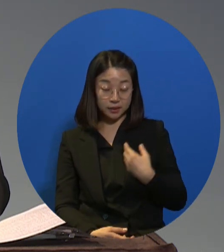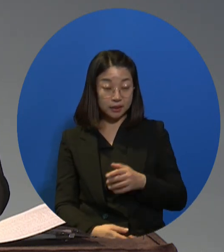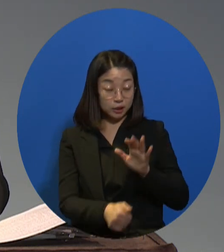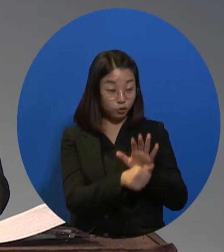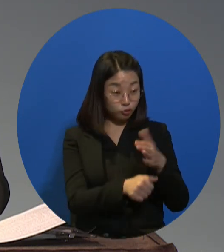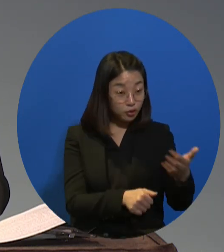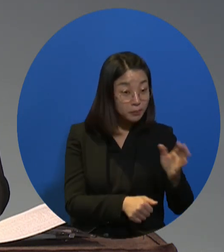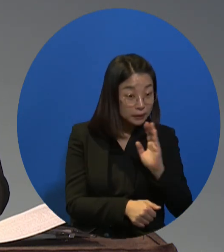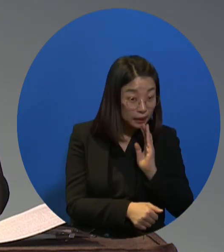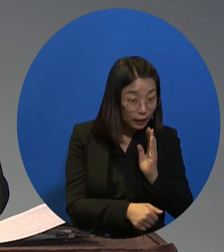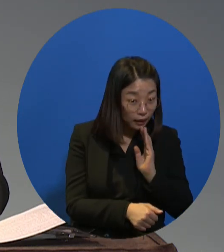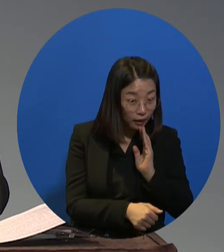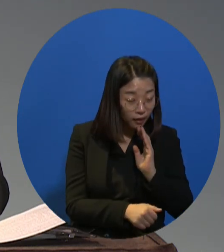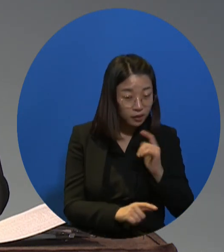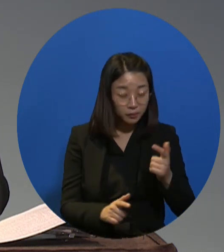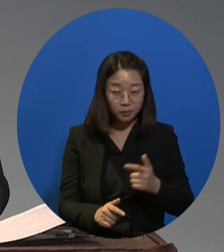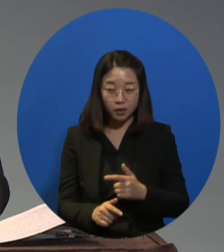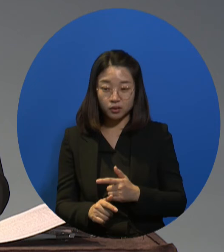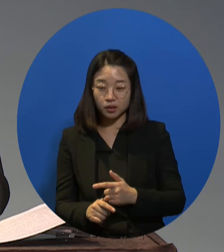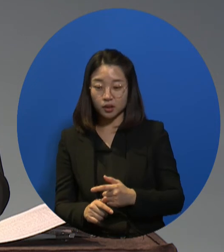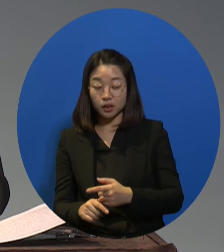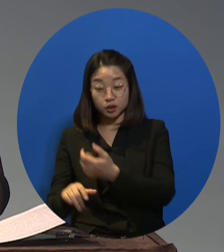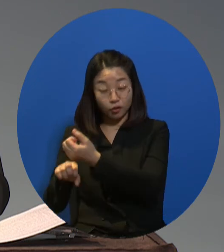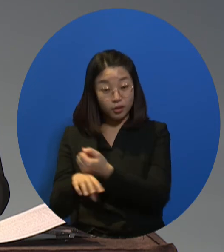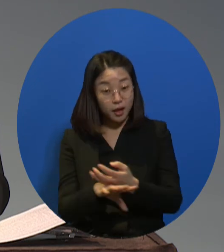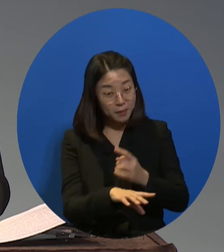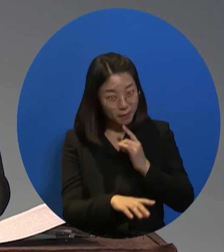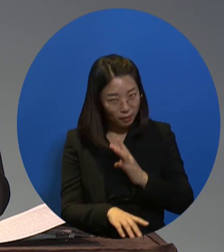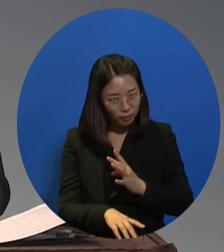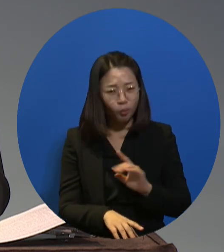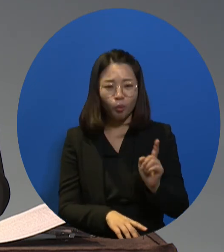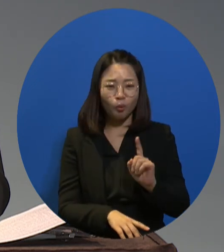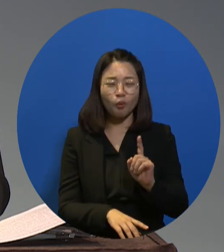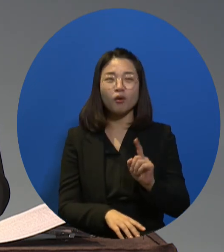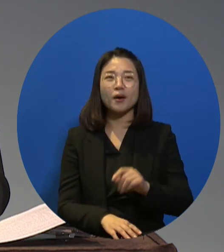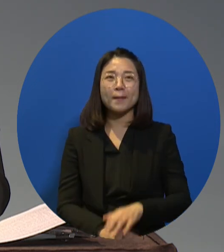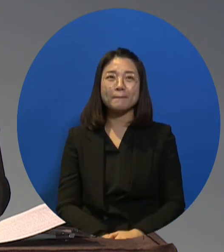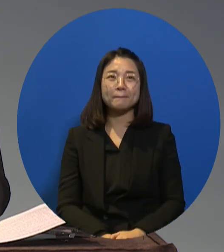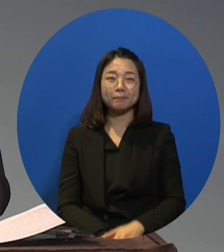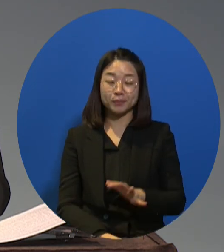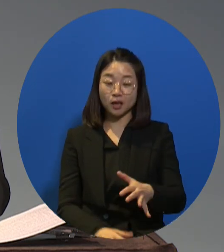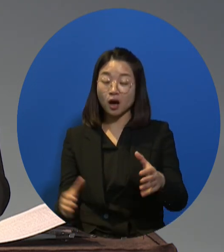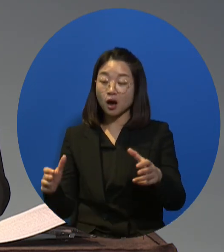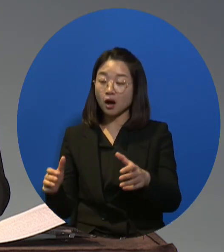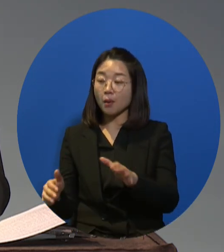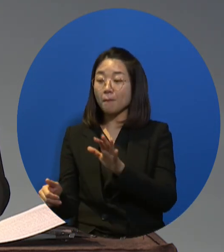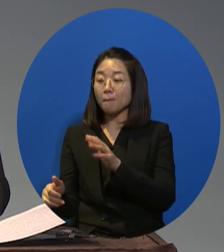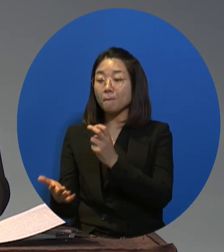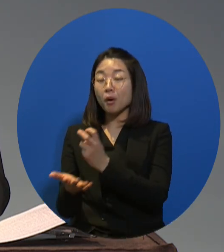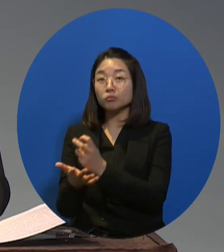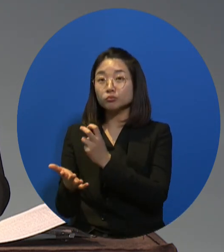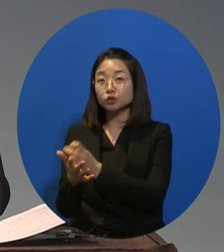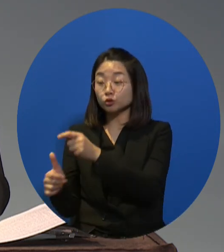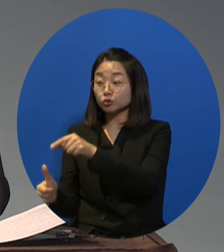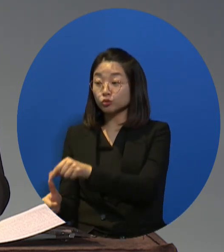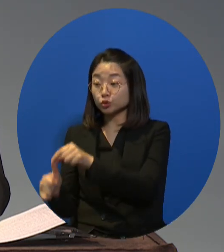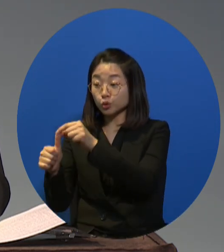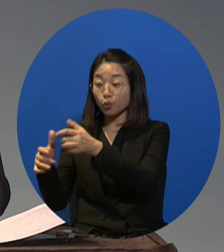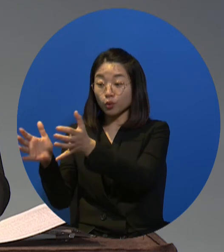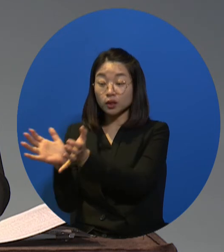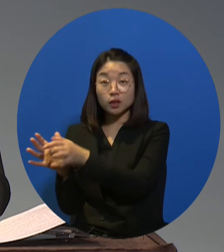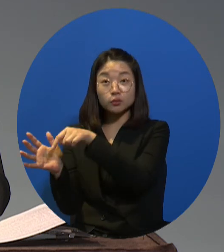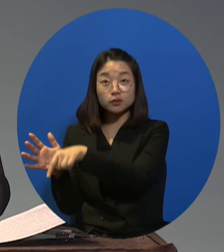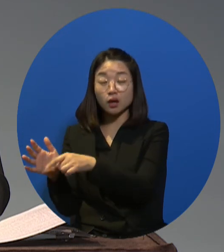There needs to be a fundamental review on whether an organization such as ours would try to provide a legal recourse for